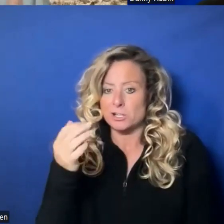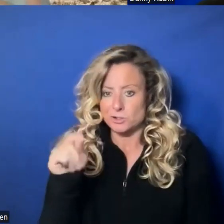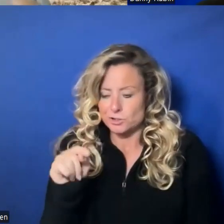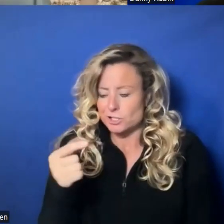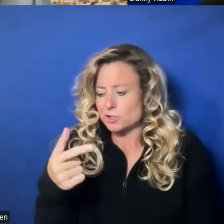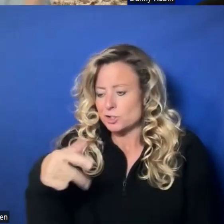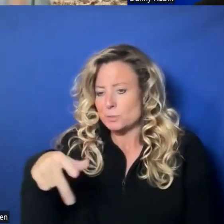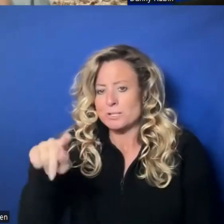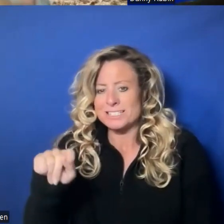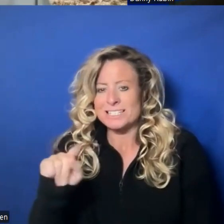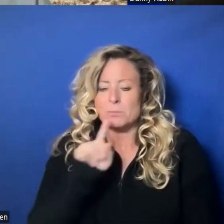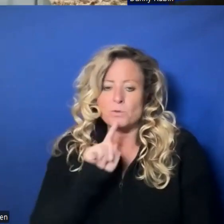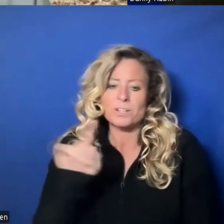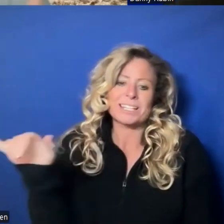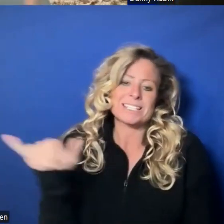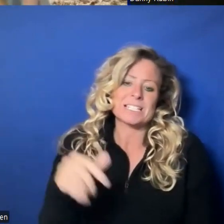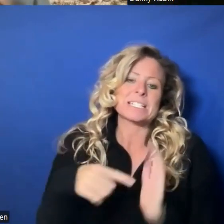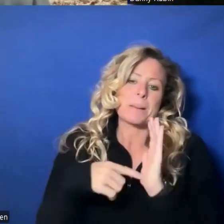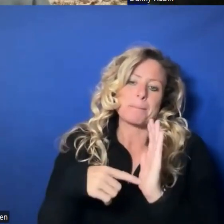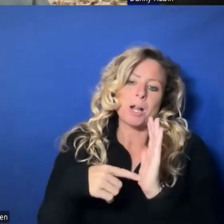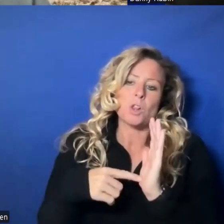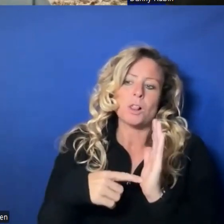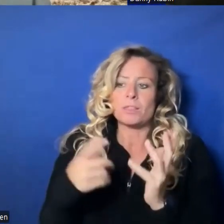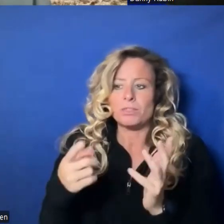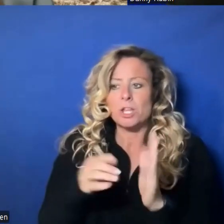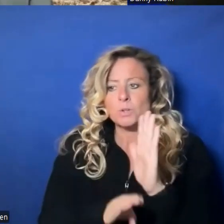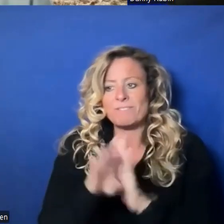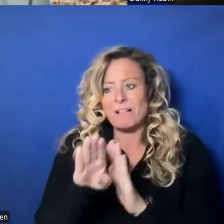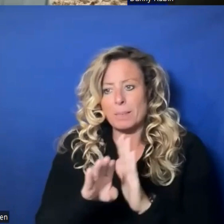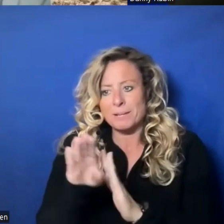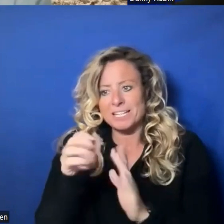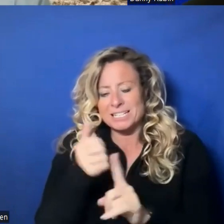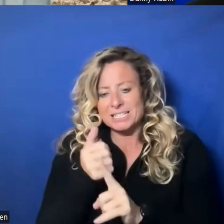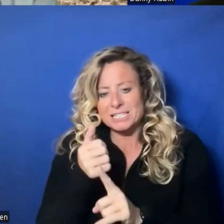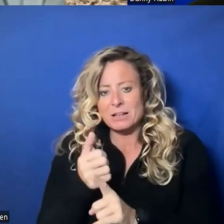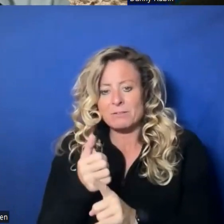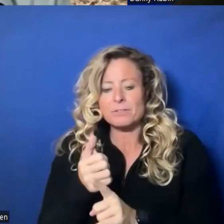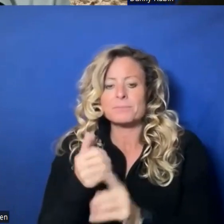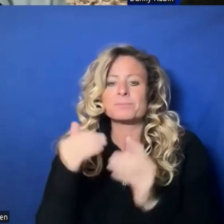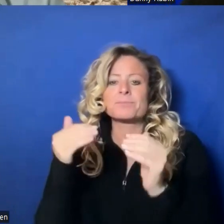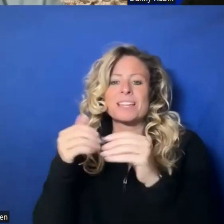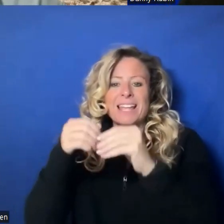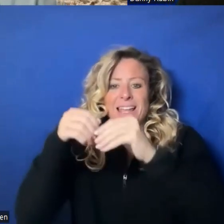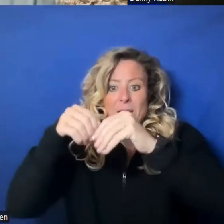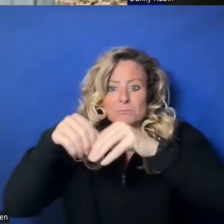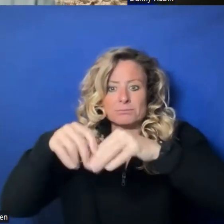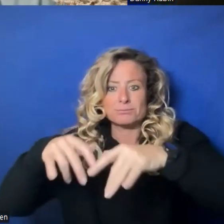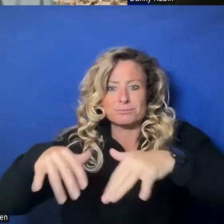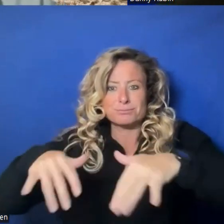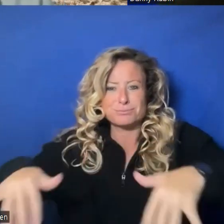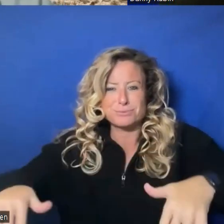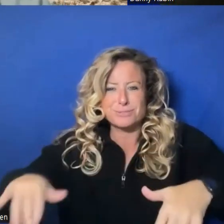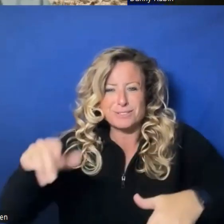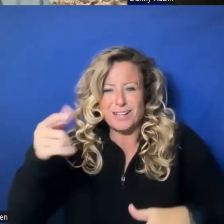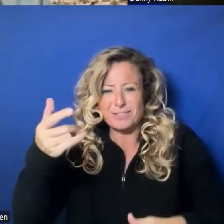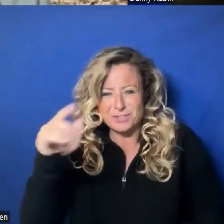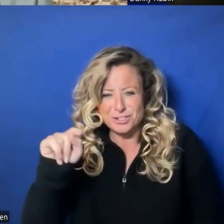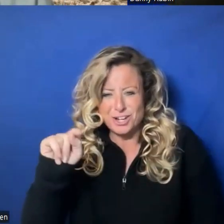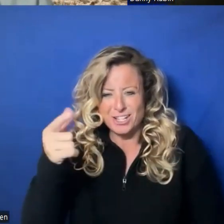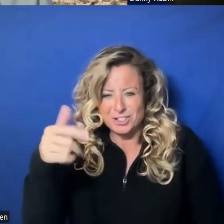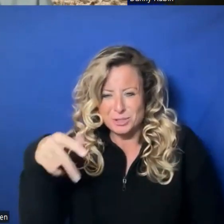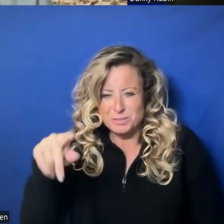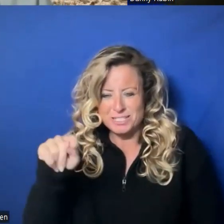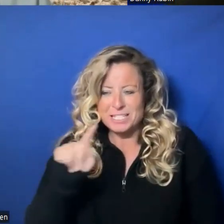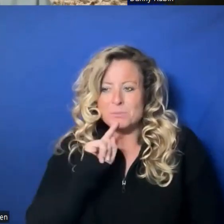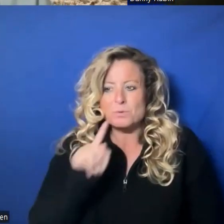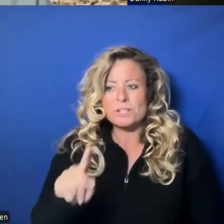but let's say it's a model that you develop. It's a downstream of ChatGPT model. And it